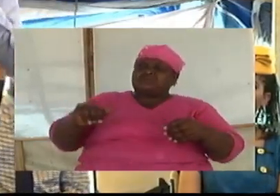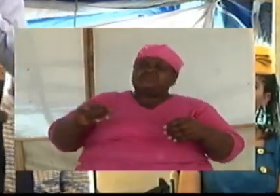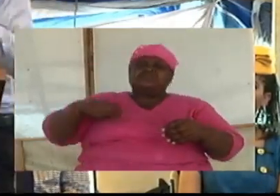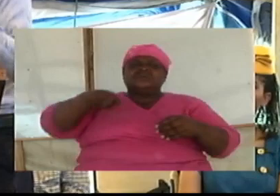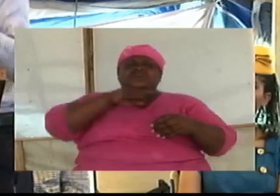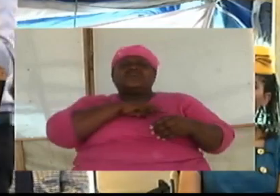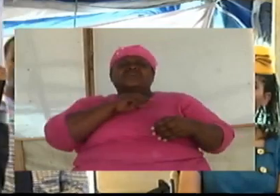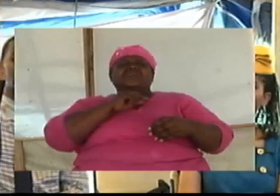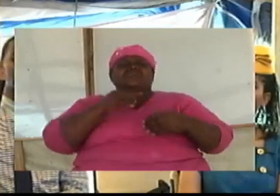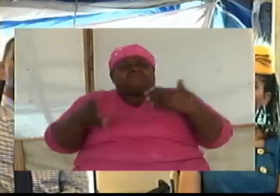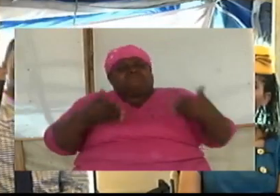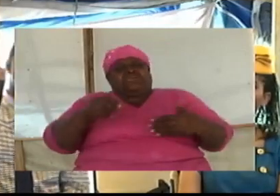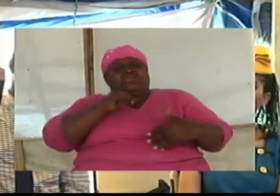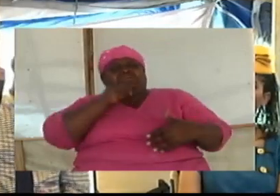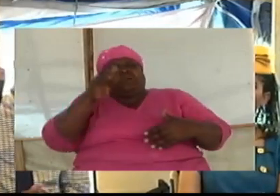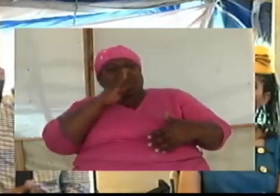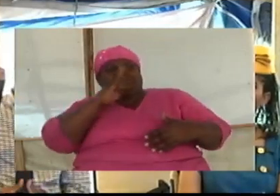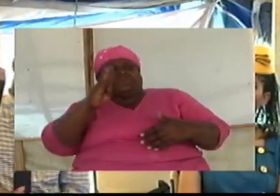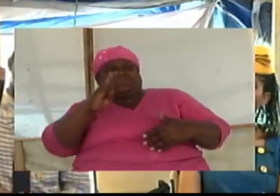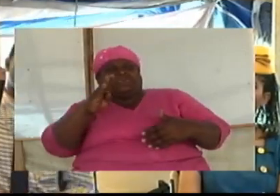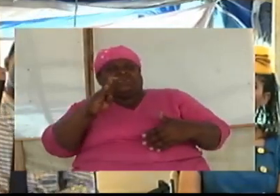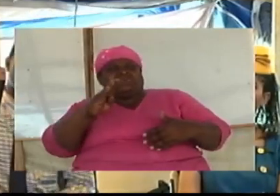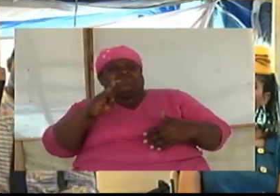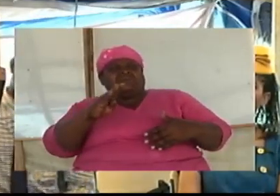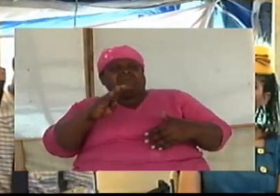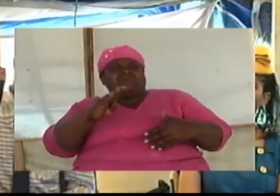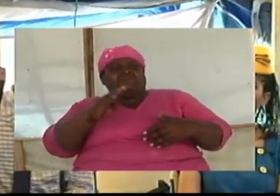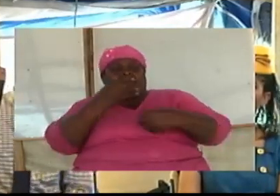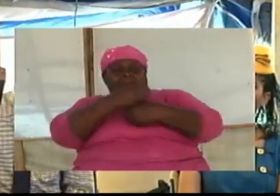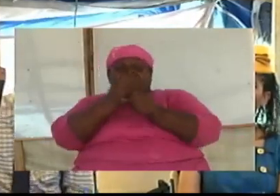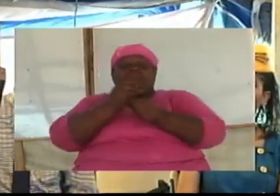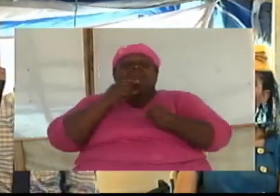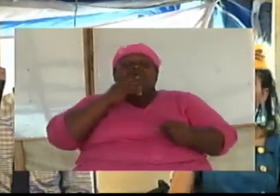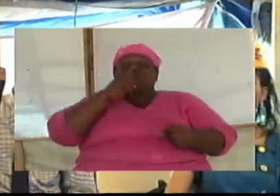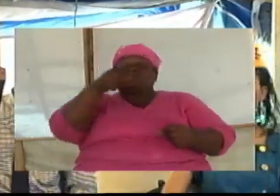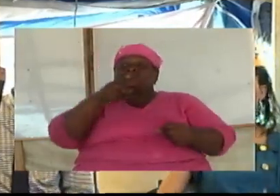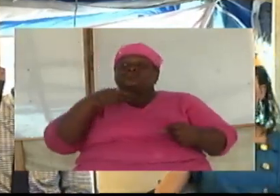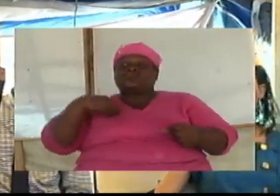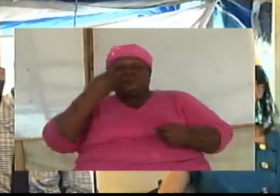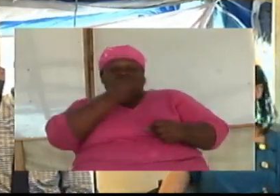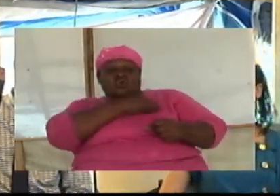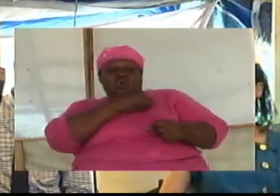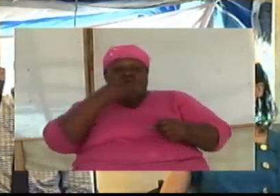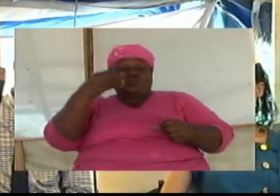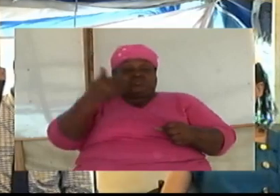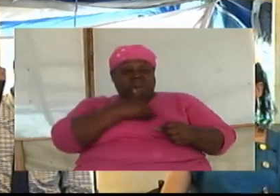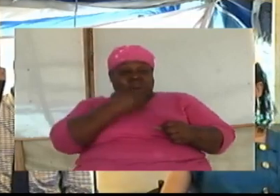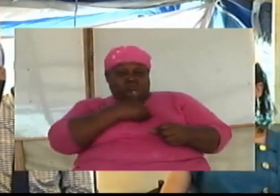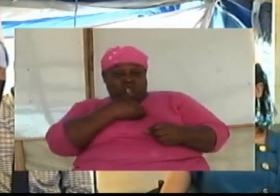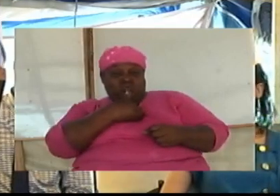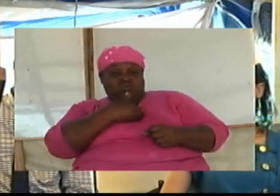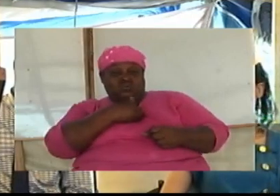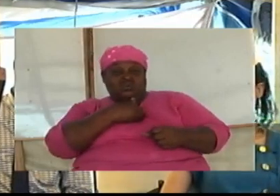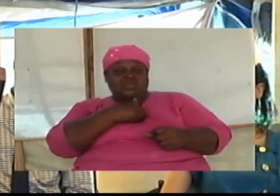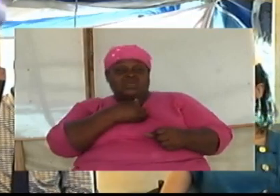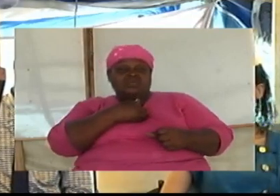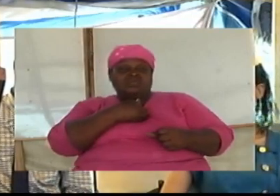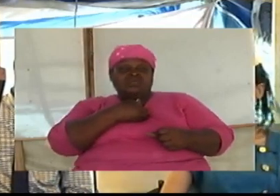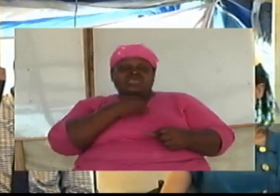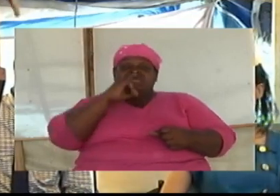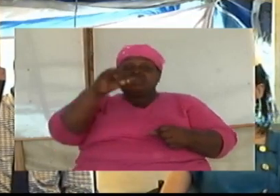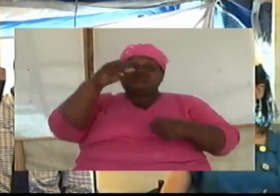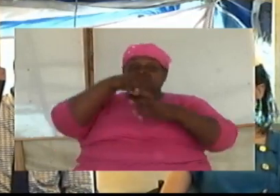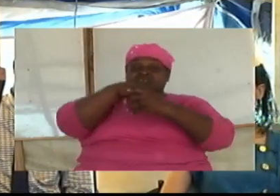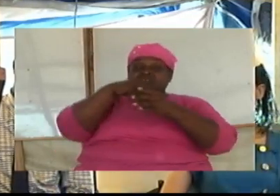coronavirus. But we are sure that our souls, hallelujah, are anchored, praise God Almighty. The Bible says